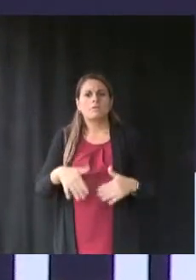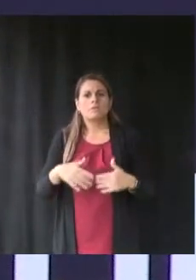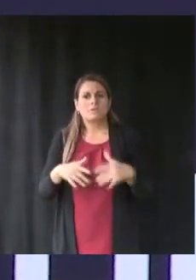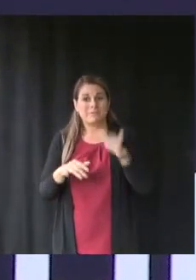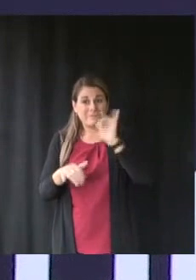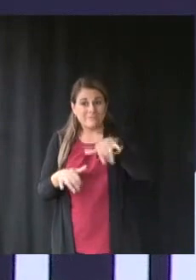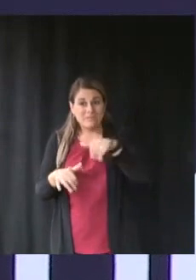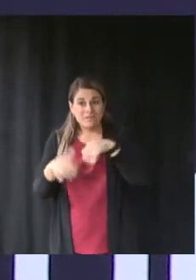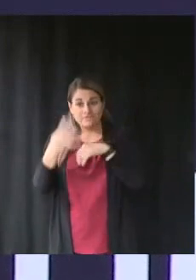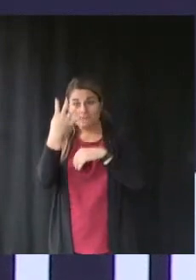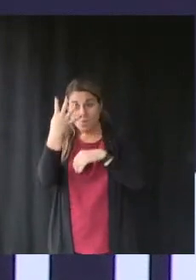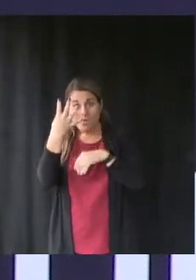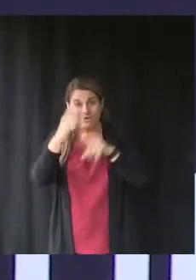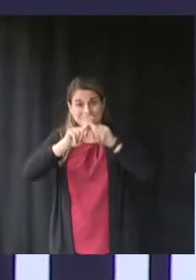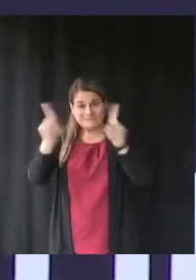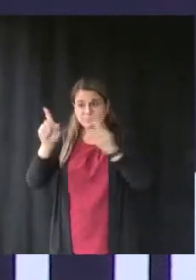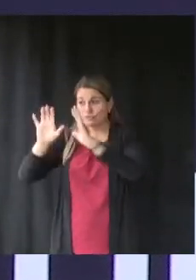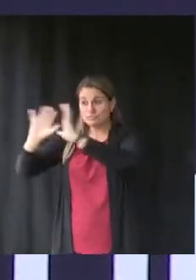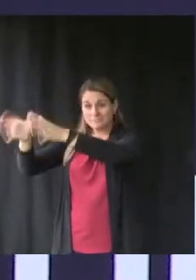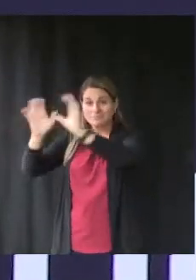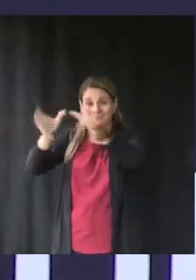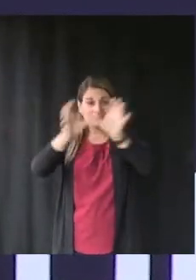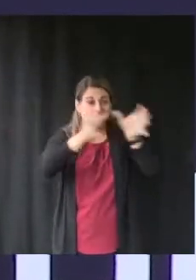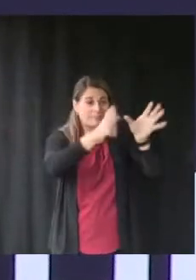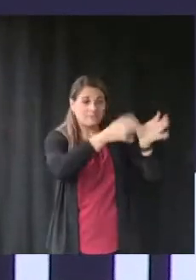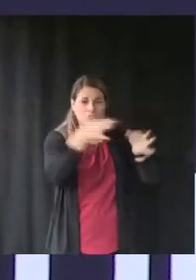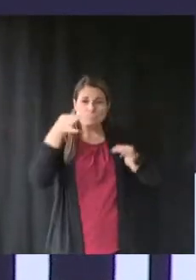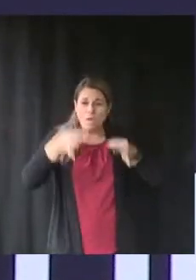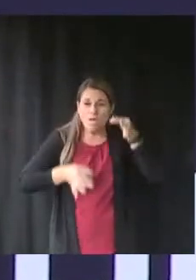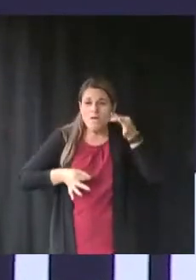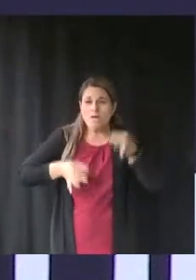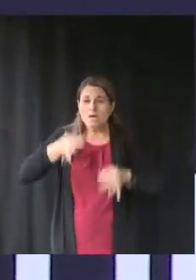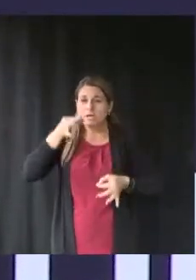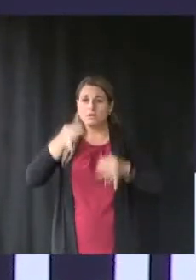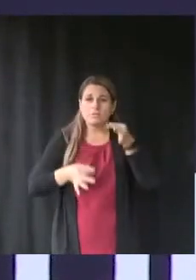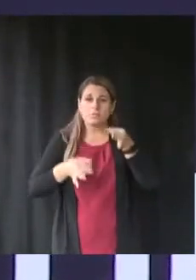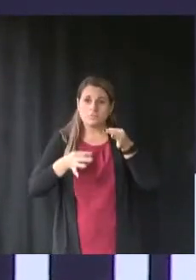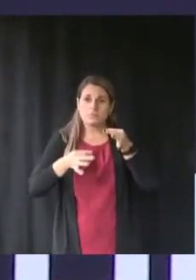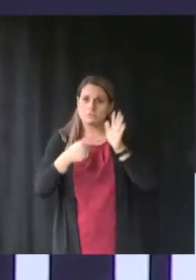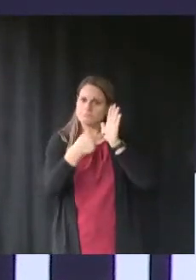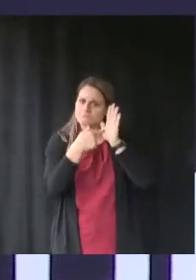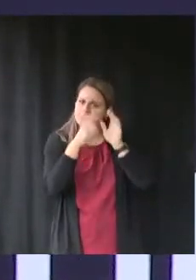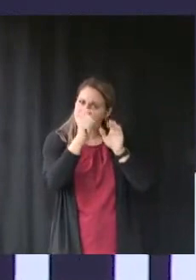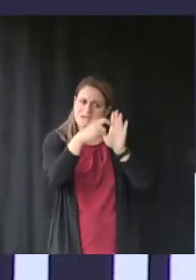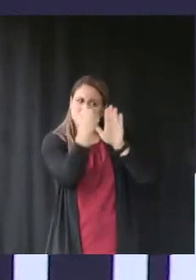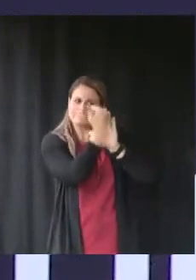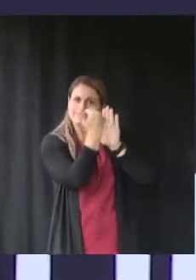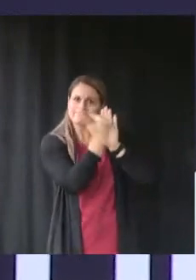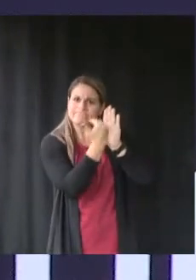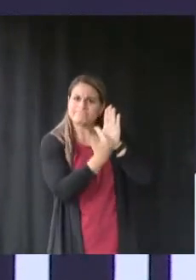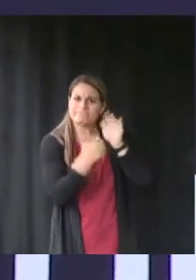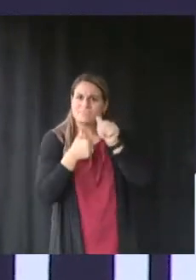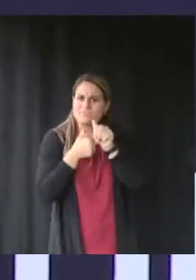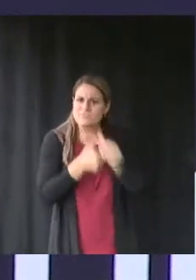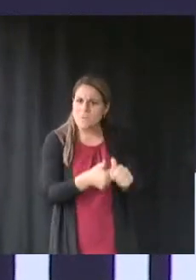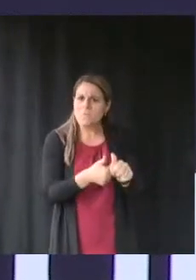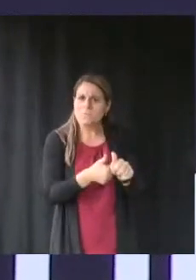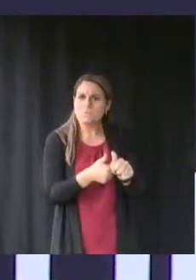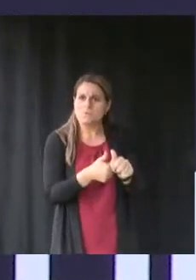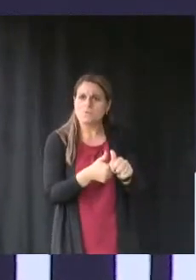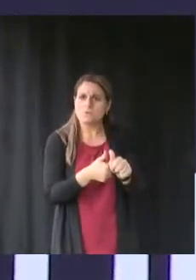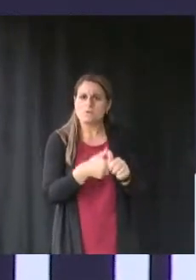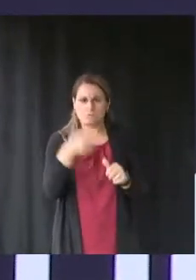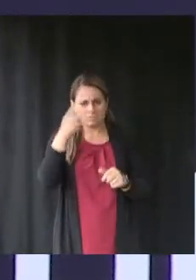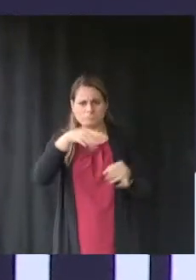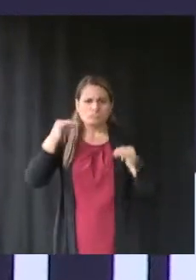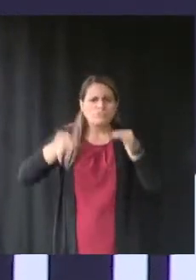highly diverse judicial systems could adhere to the principles of the rule of law as they prosecuted some of the worst, most vile,